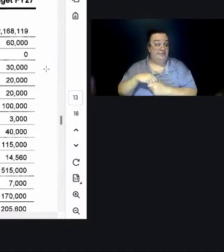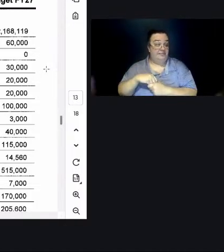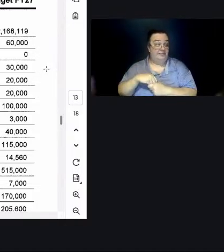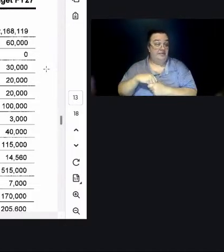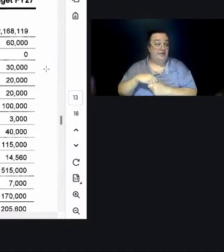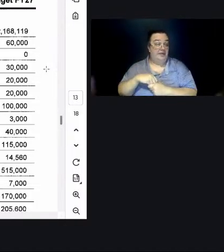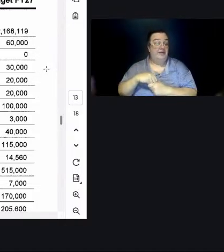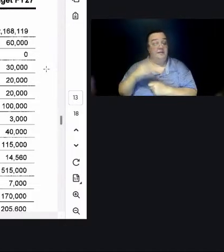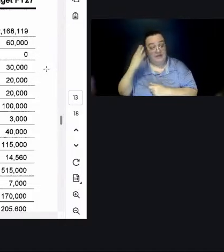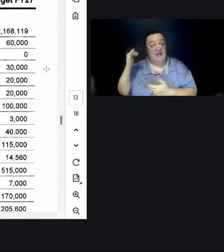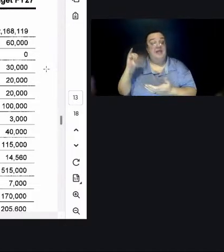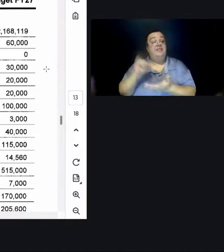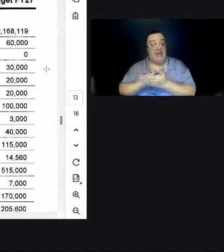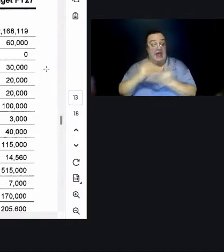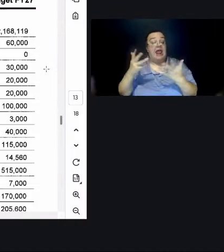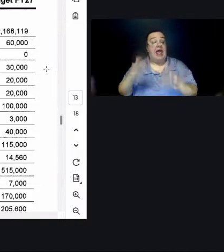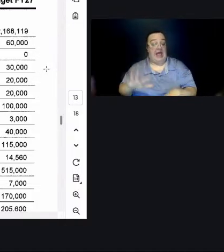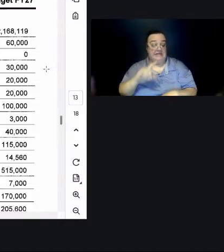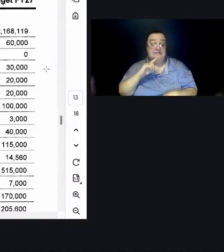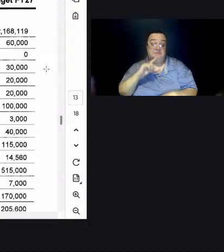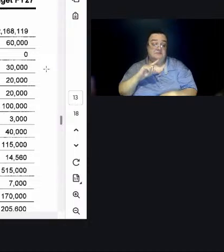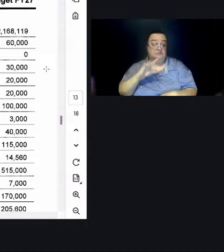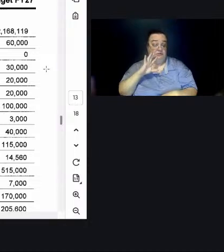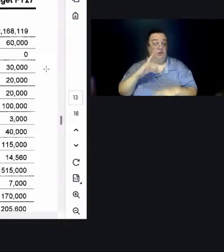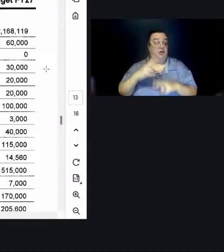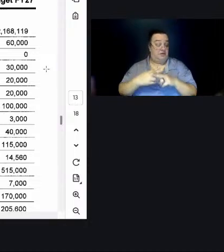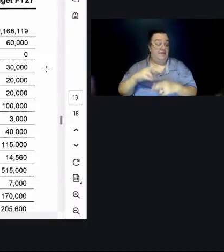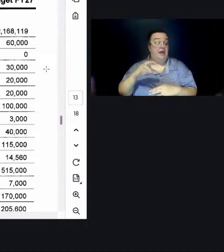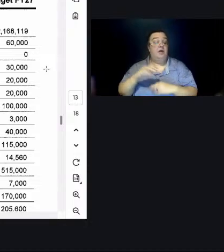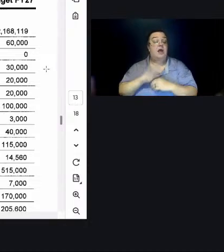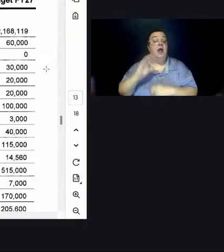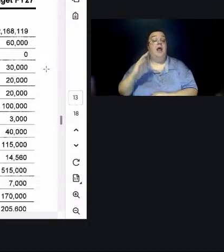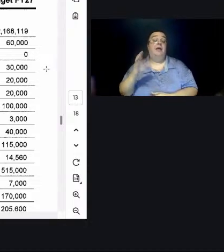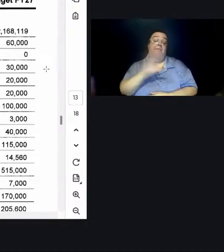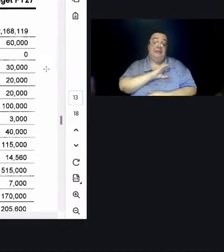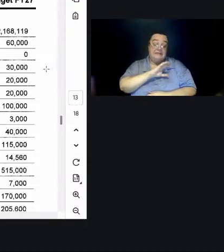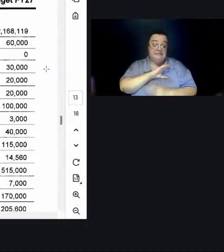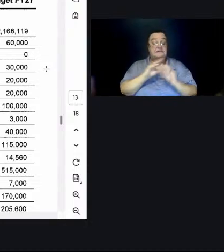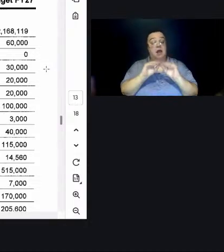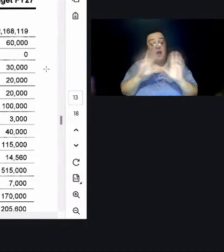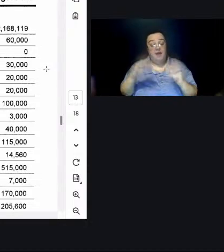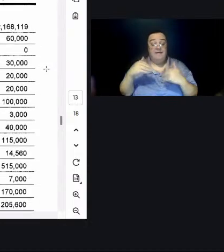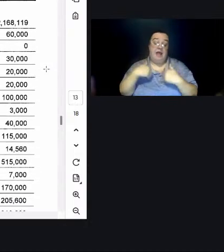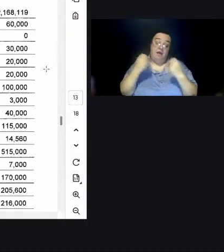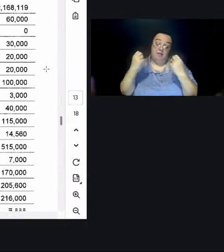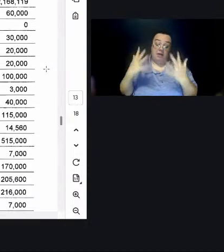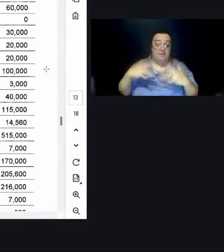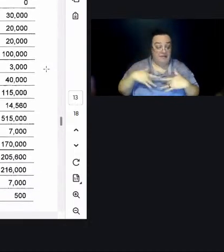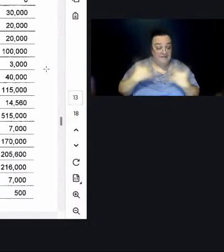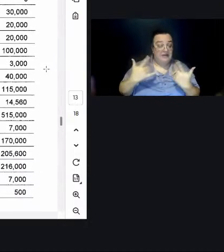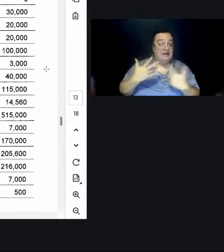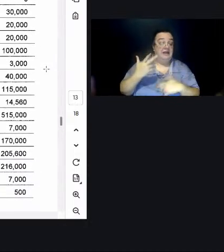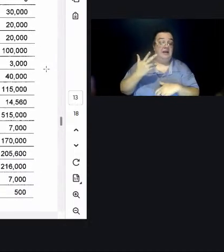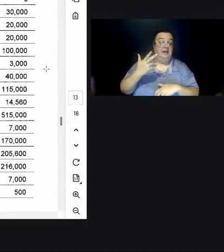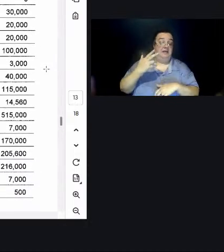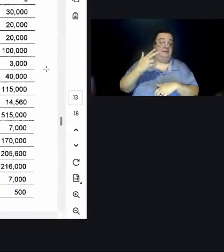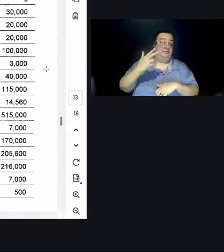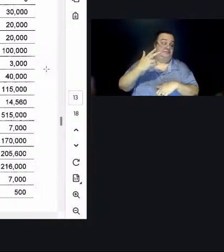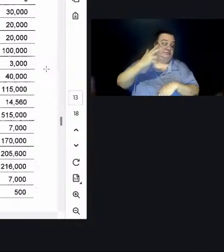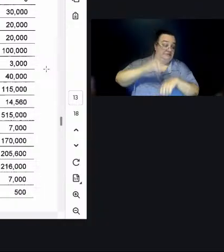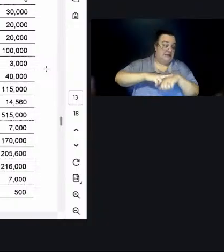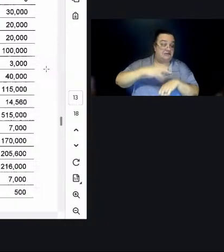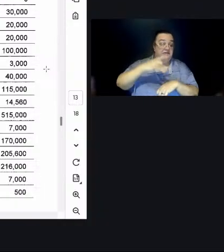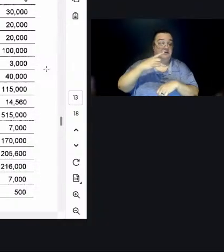because that has been discussed. The police department obviously has a number of events, National Night Out. We participate in Cheverly Day